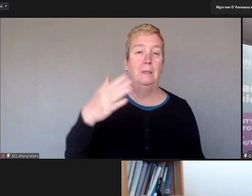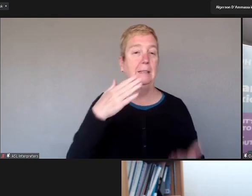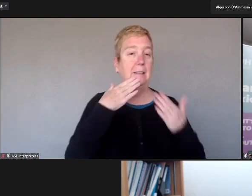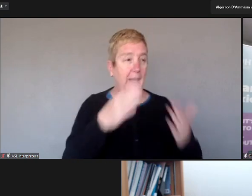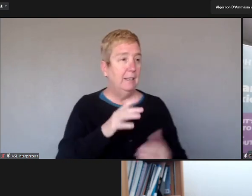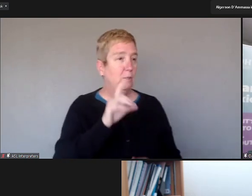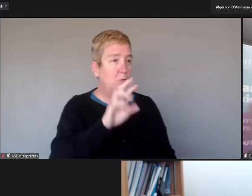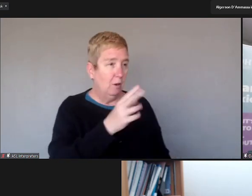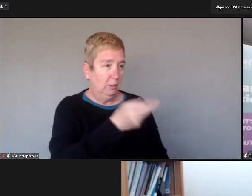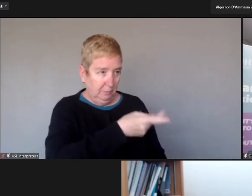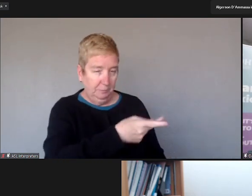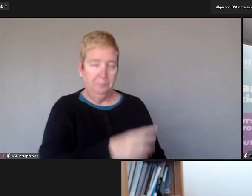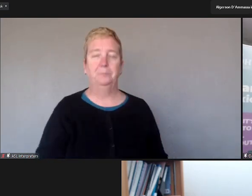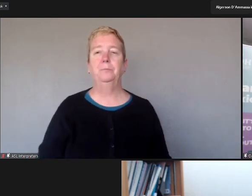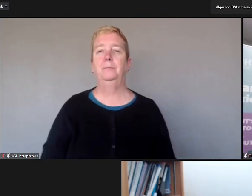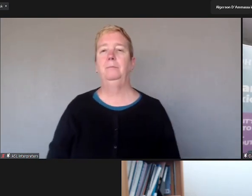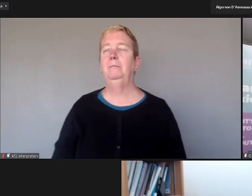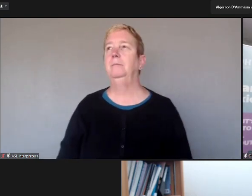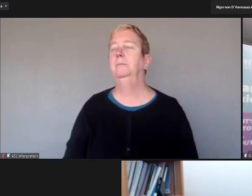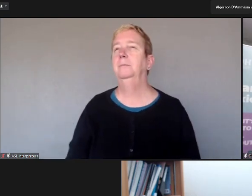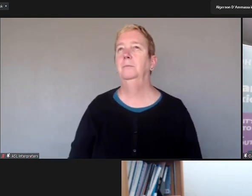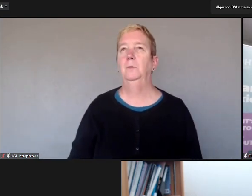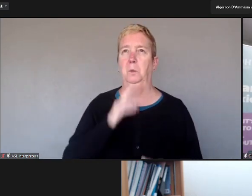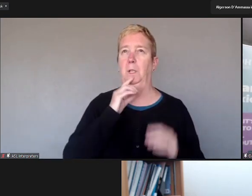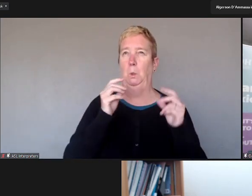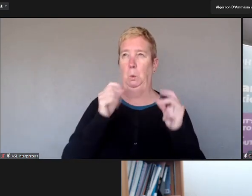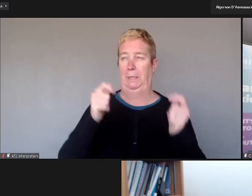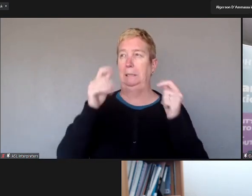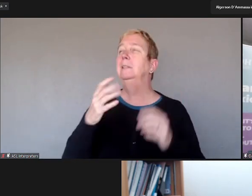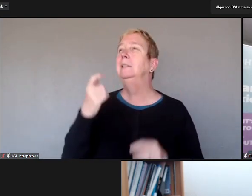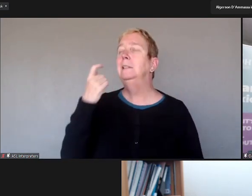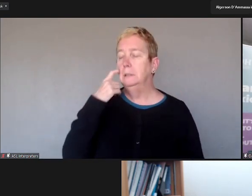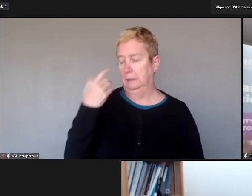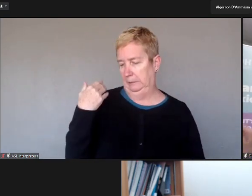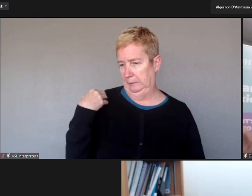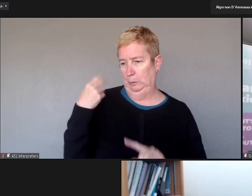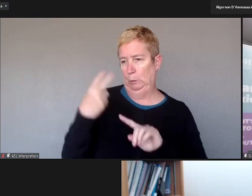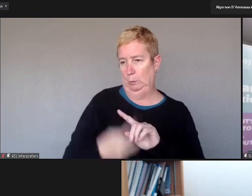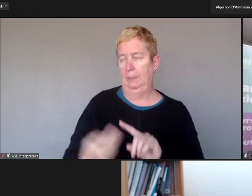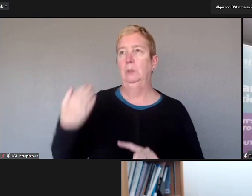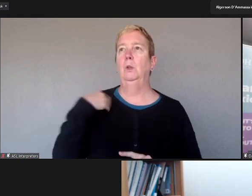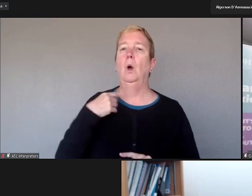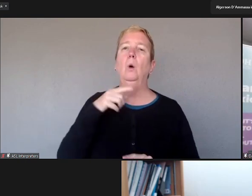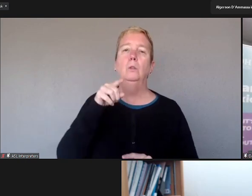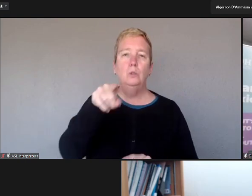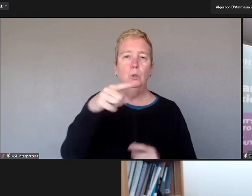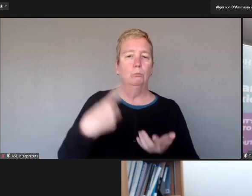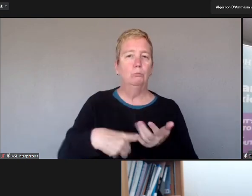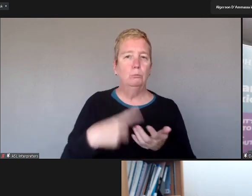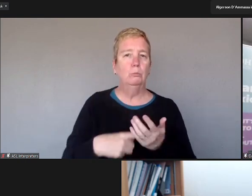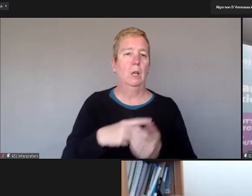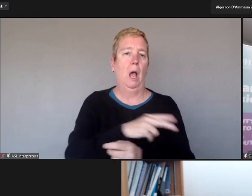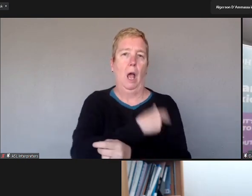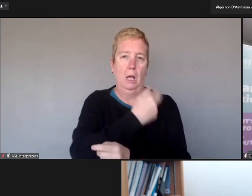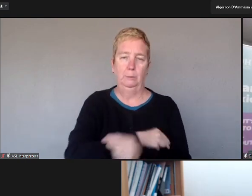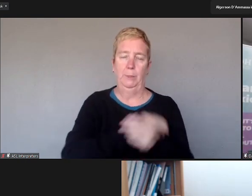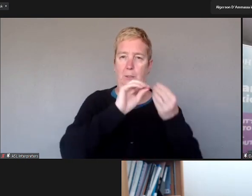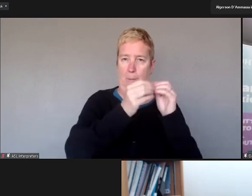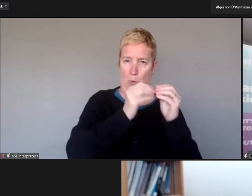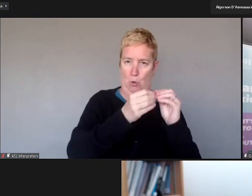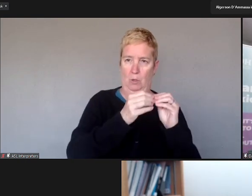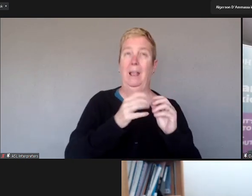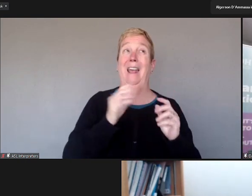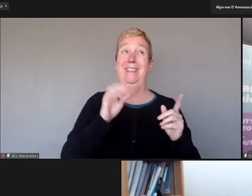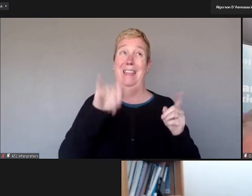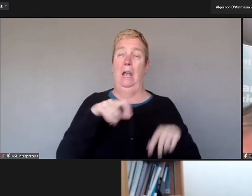Scrace. Very quickly, 2 months ago when we were speaking about hospitalizations, hospitals were still contending with